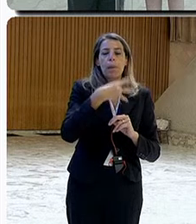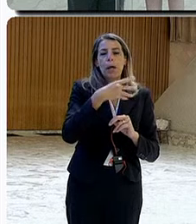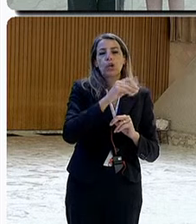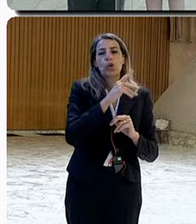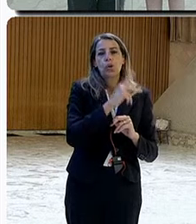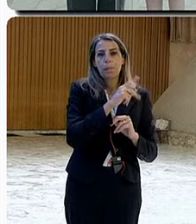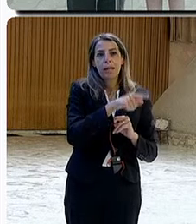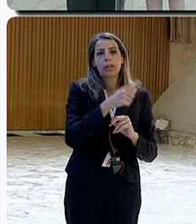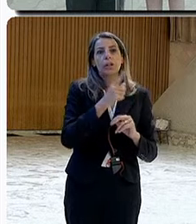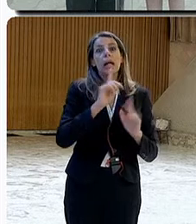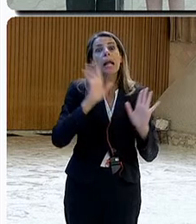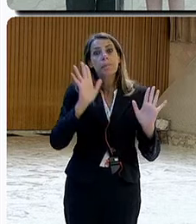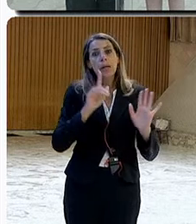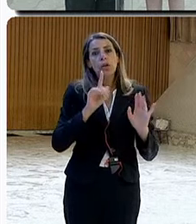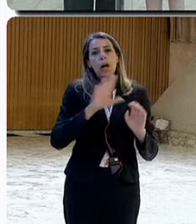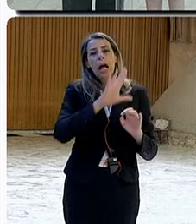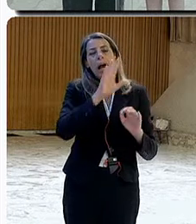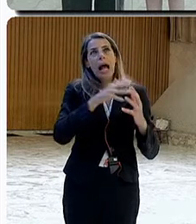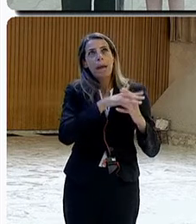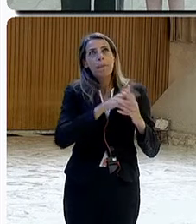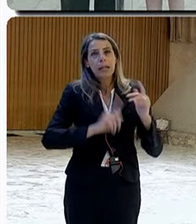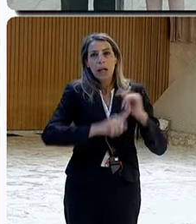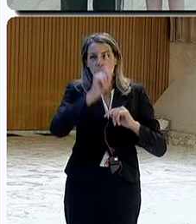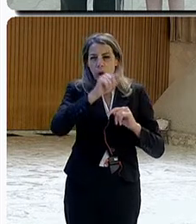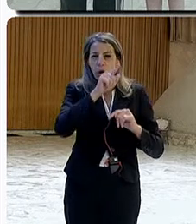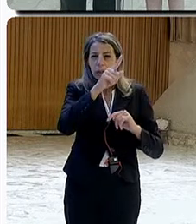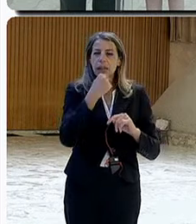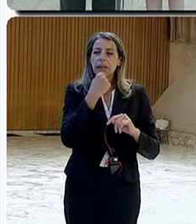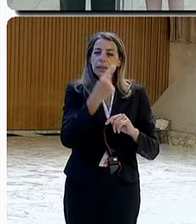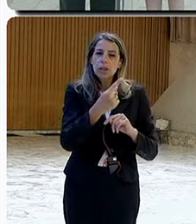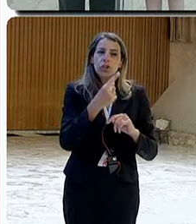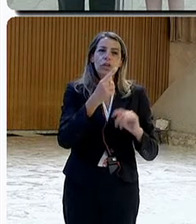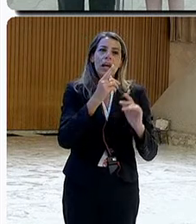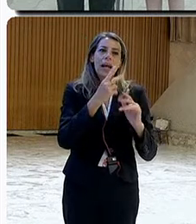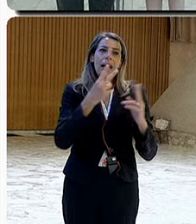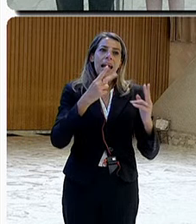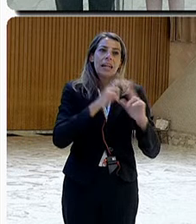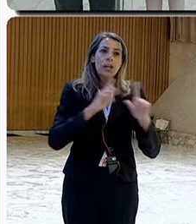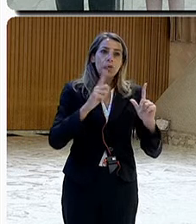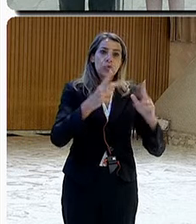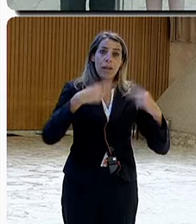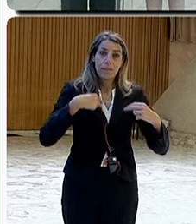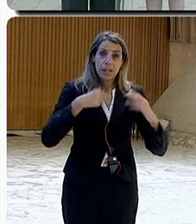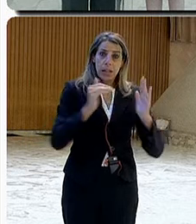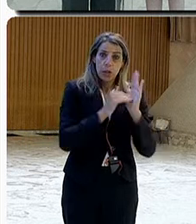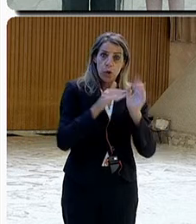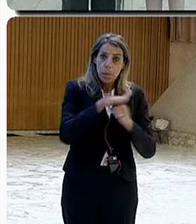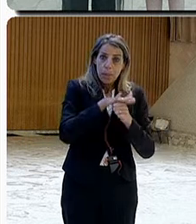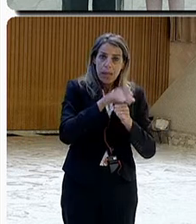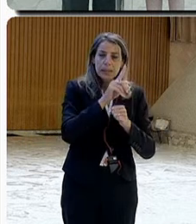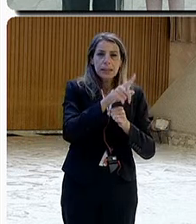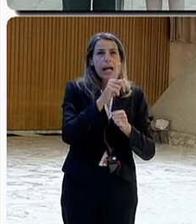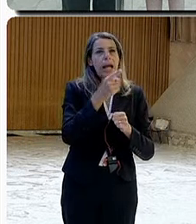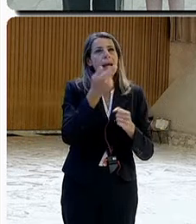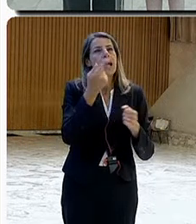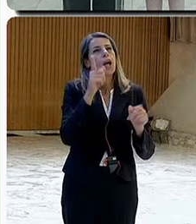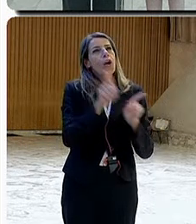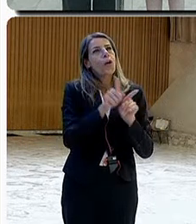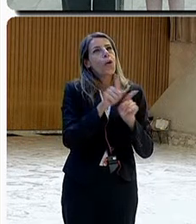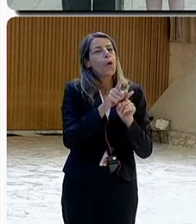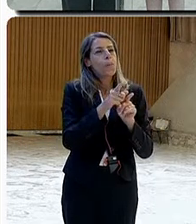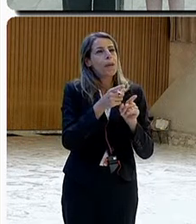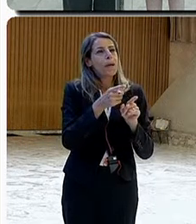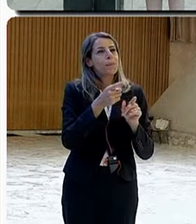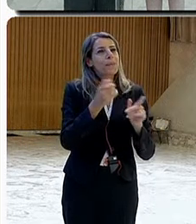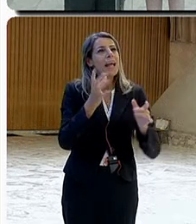America, quote, "The liturgy of domestic church life represents the mystical vehicle that communicates Eucharistic grace to the whole